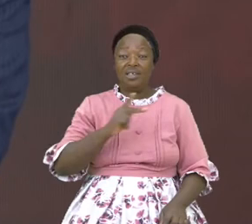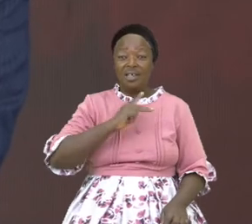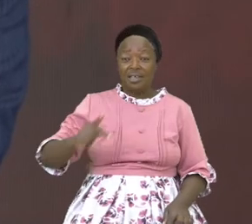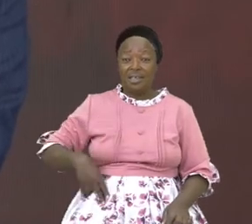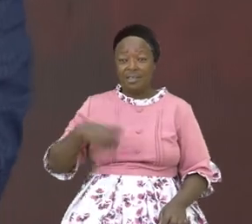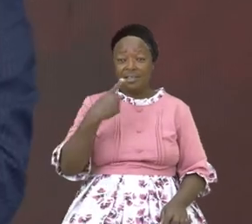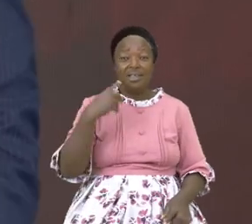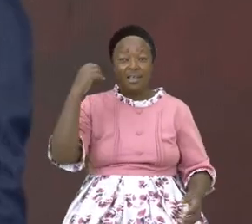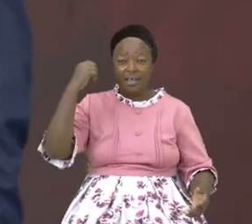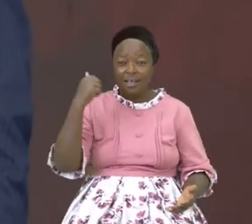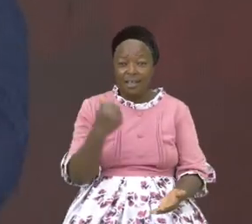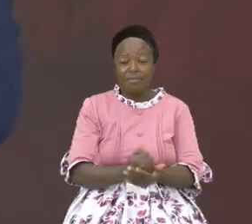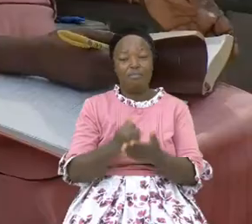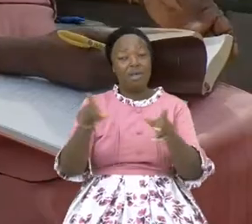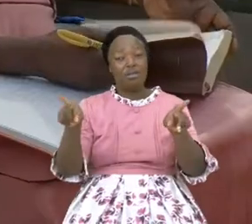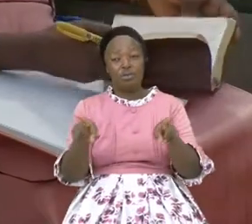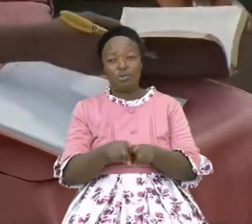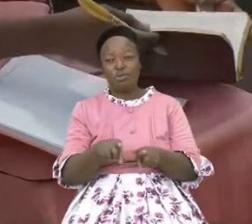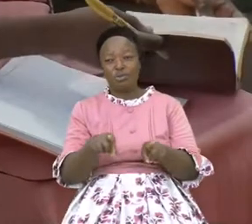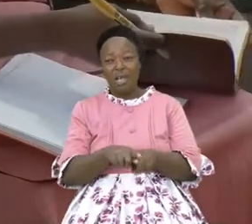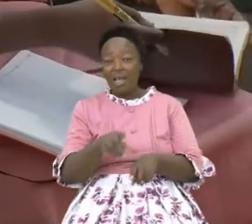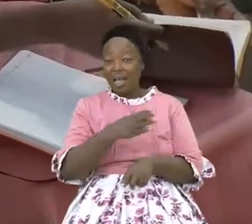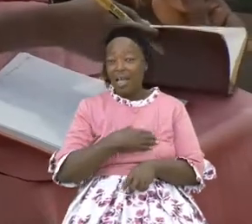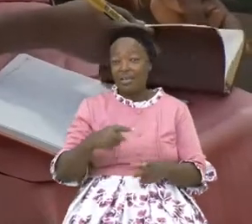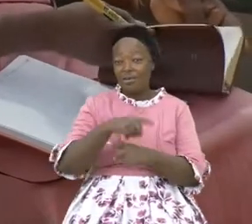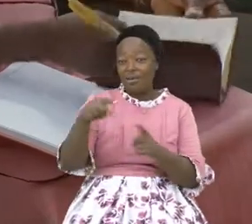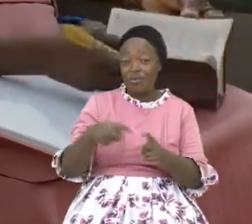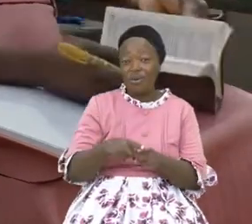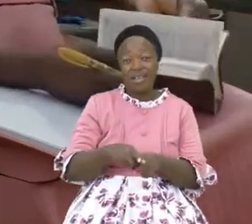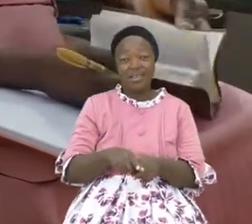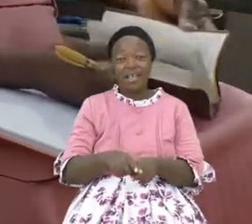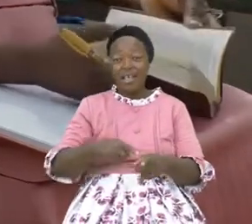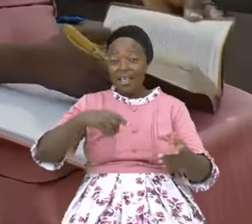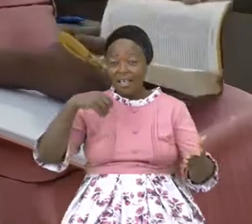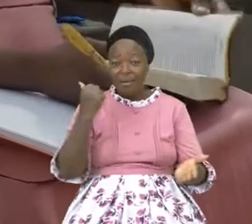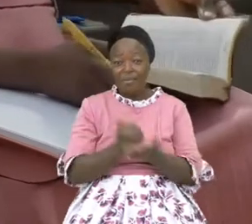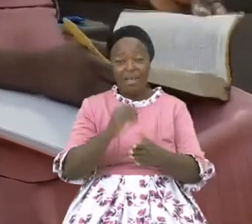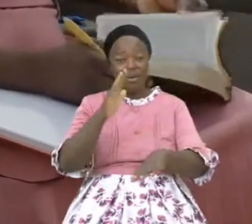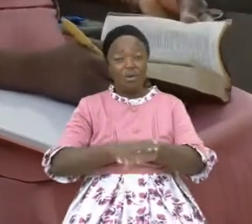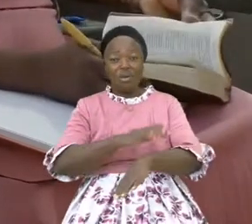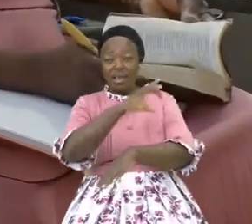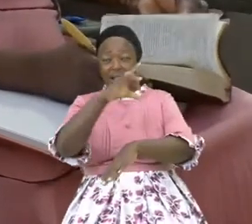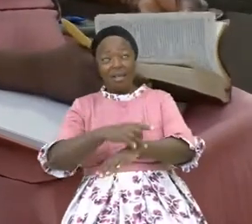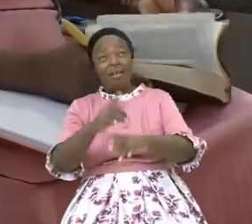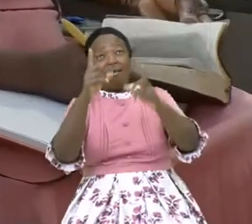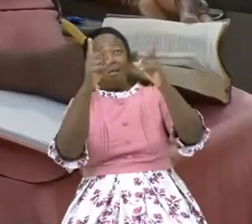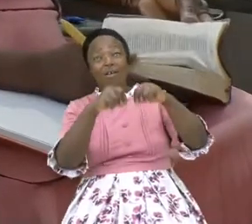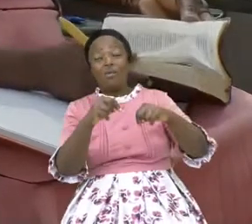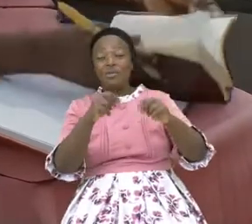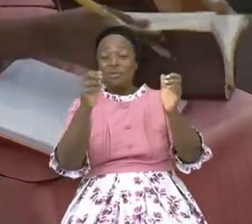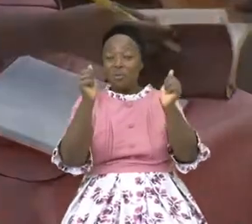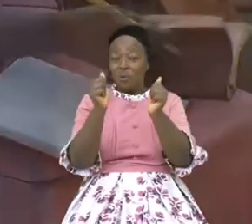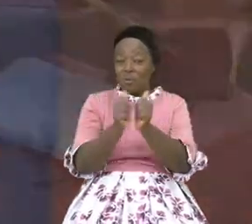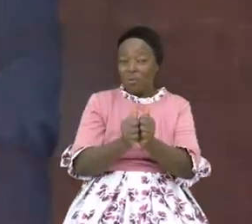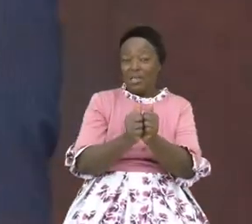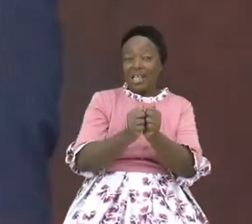say amen to you. And when amen on earth comes in line